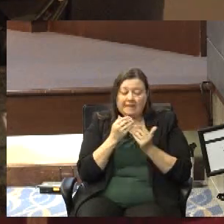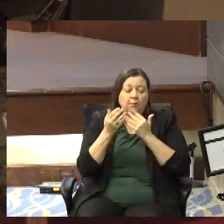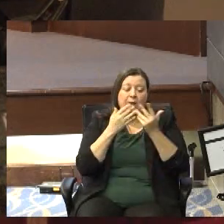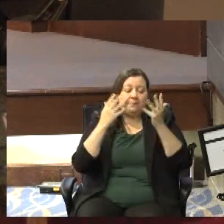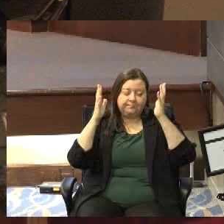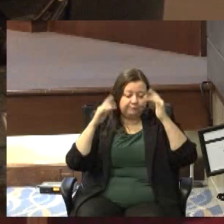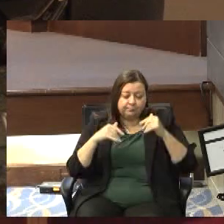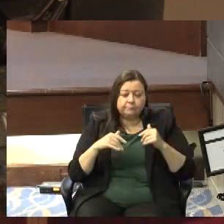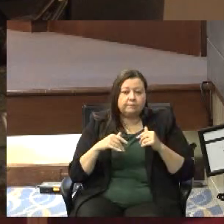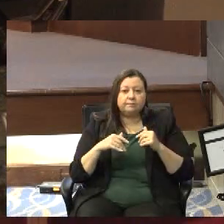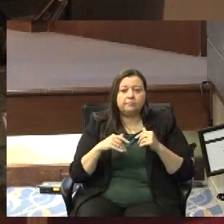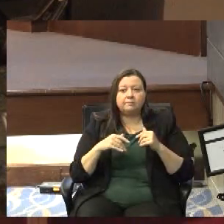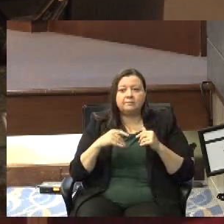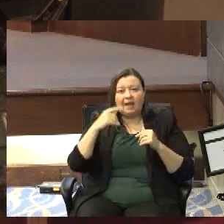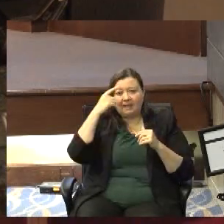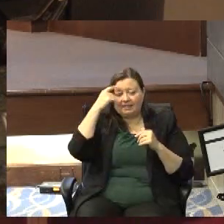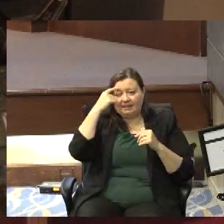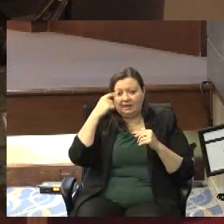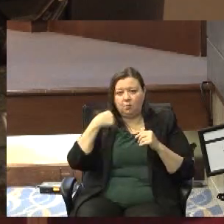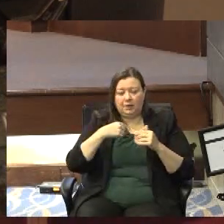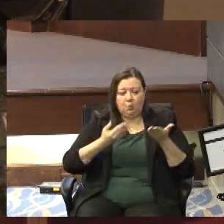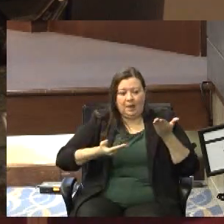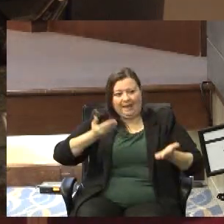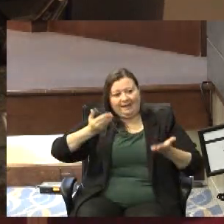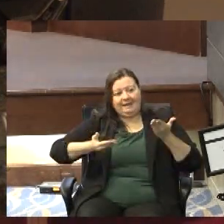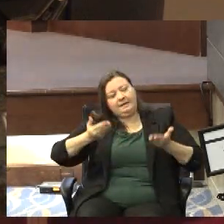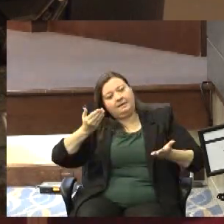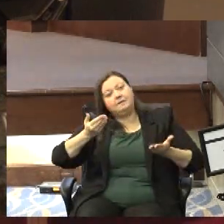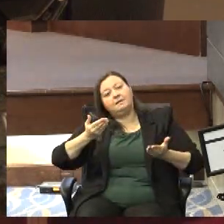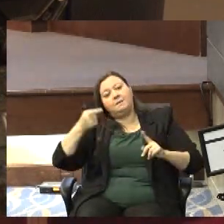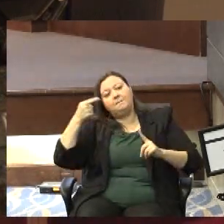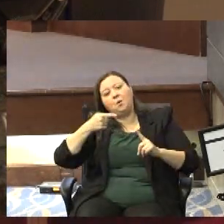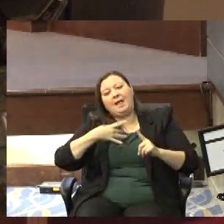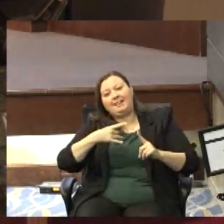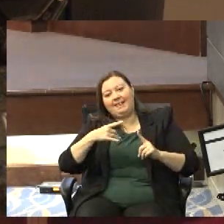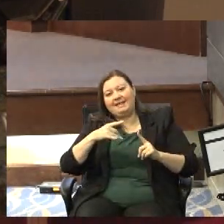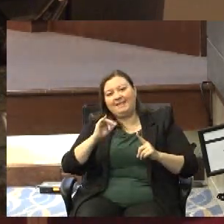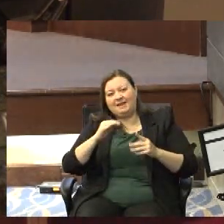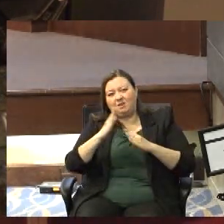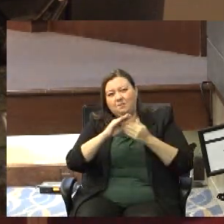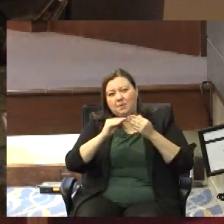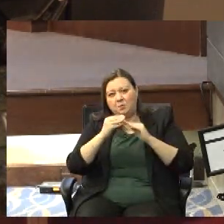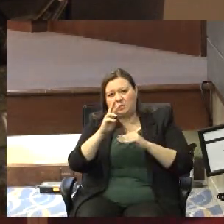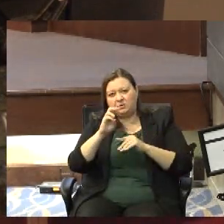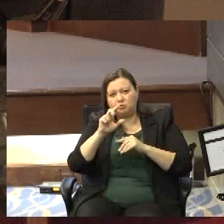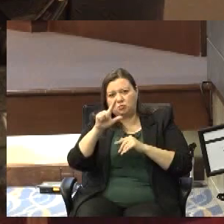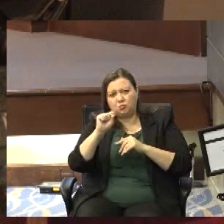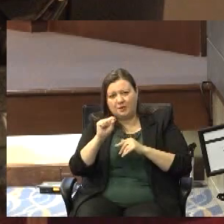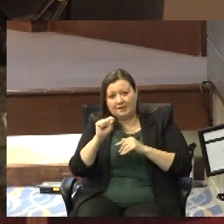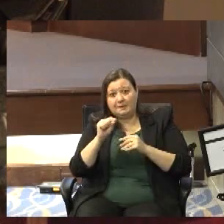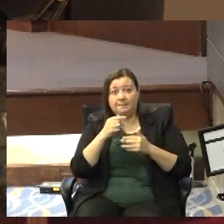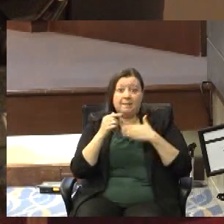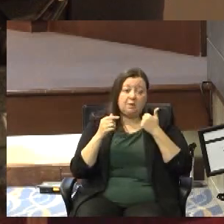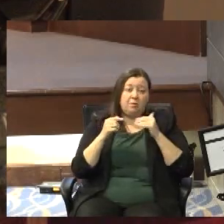I think that's the way we're weighing it. At the end of the day, I like the top number, 620 is a lot nicer than